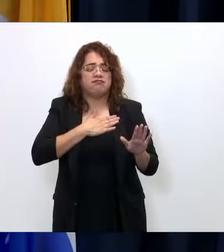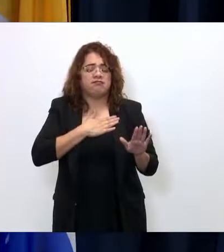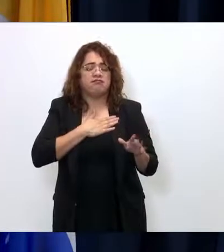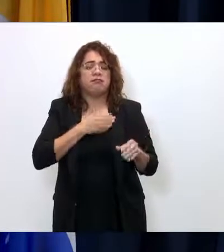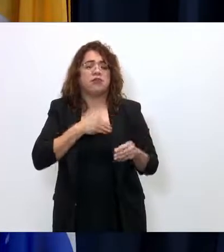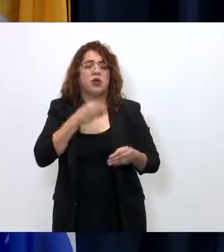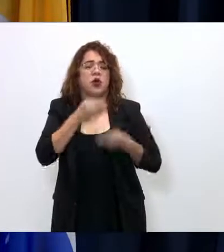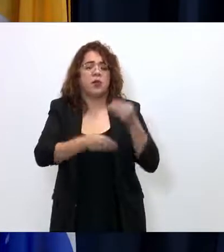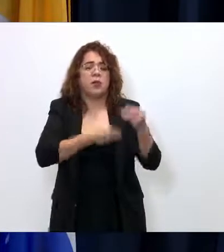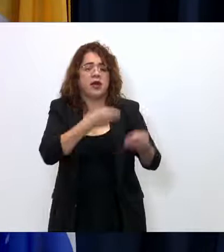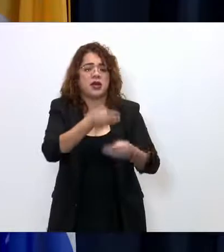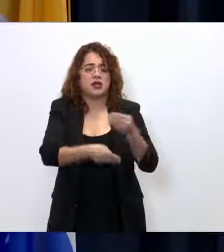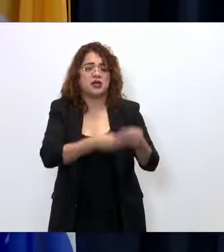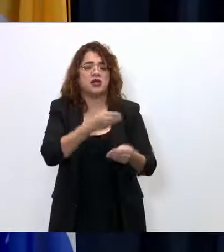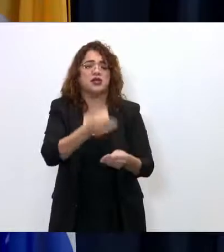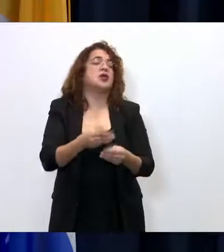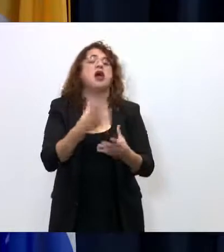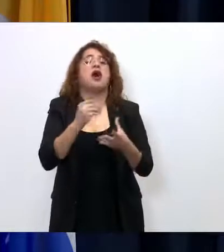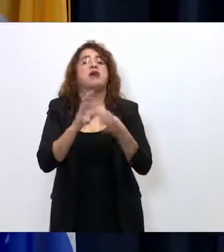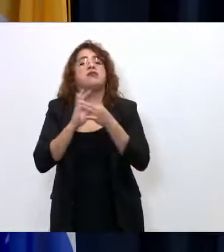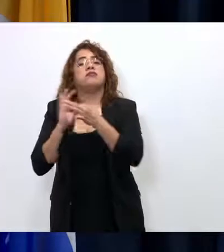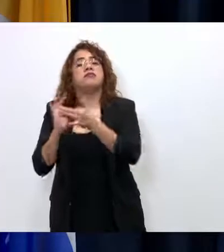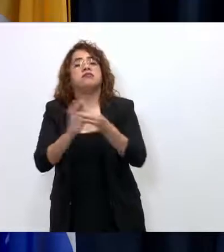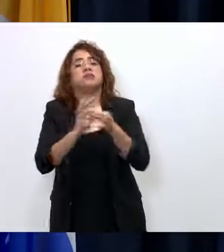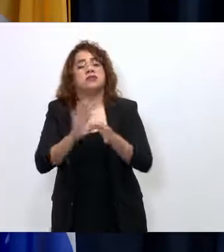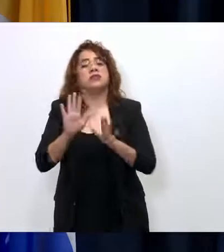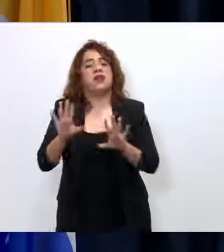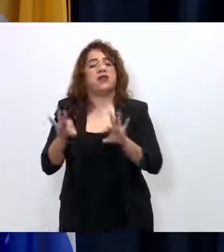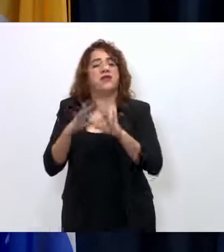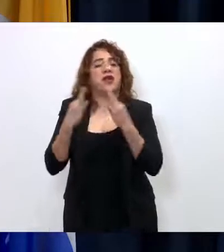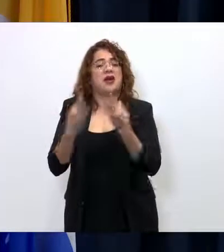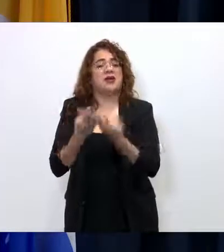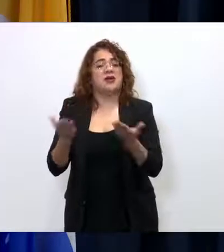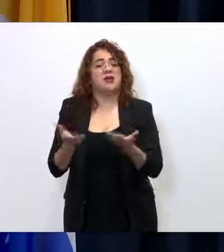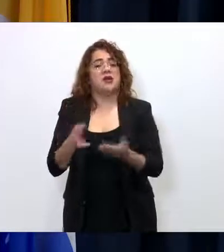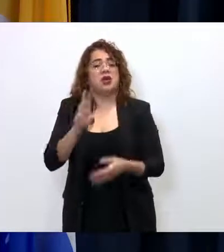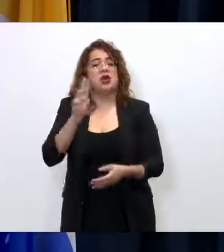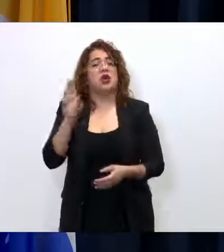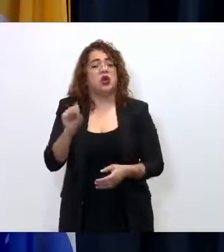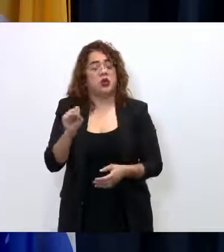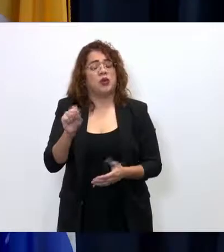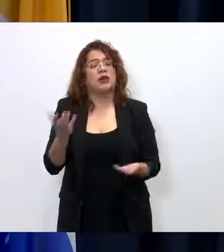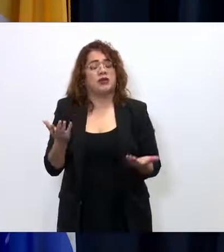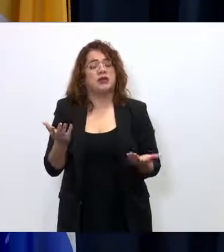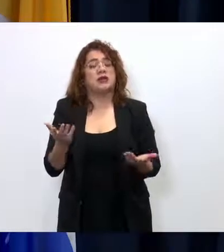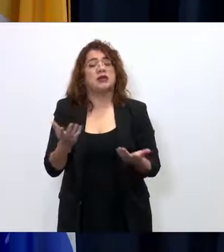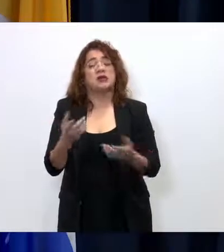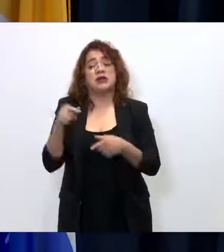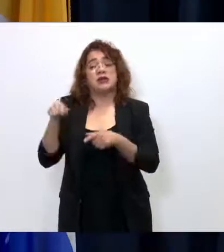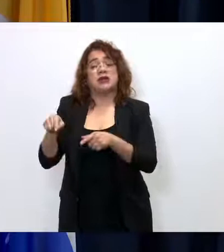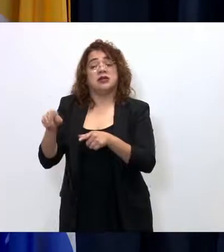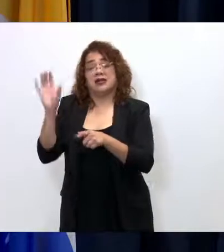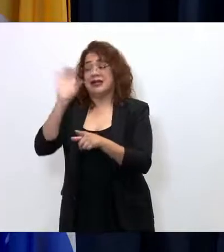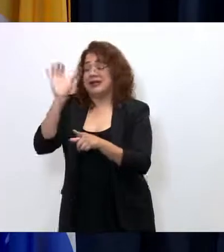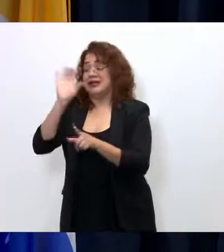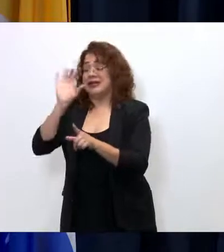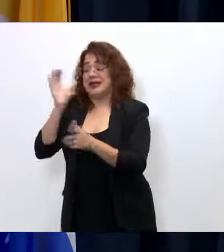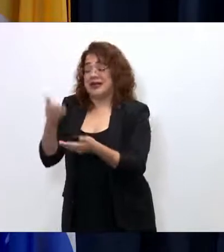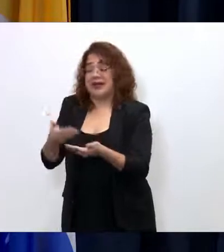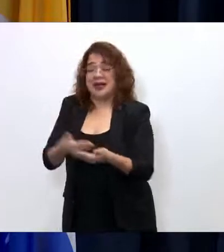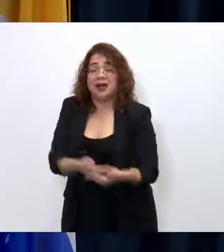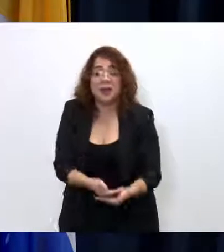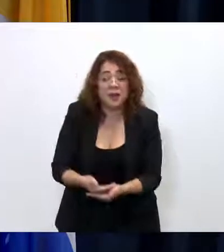a unificarse con sus familias en los Estados Unidos o con un patrocinador aquí en los Estados